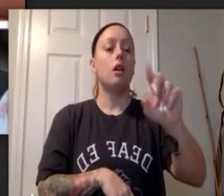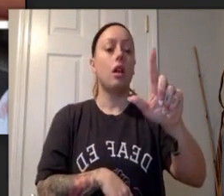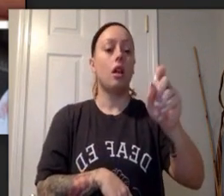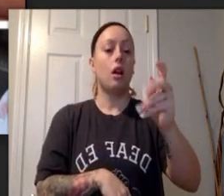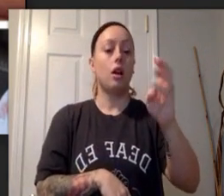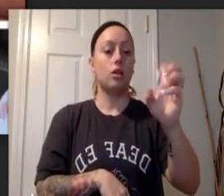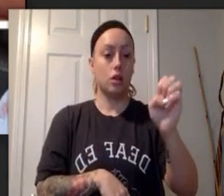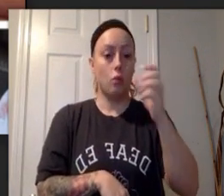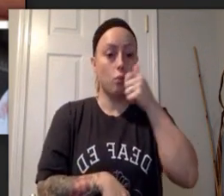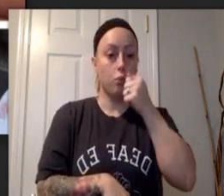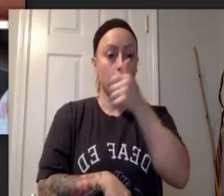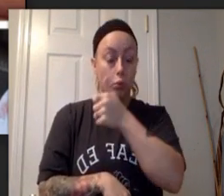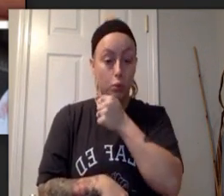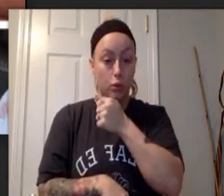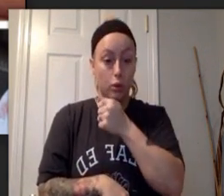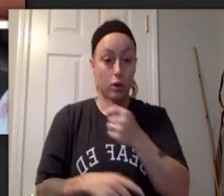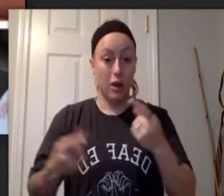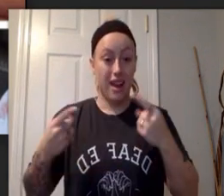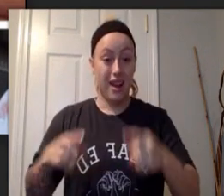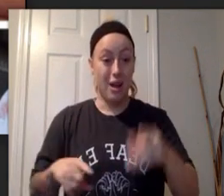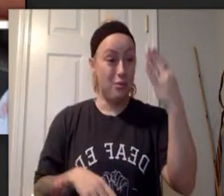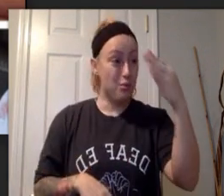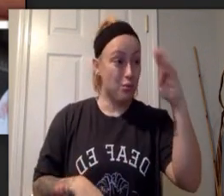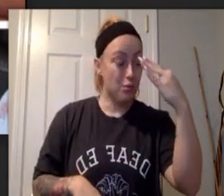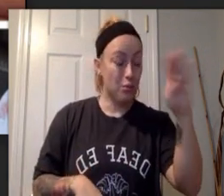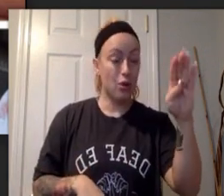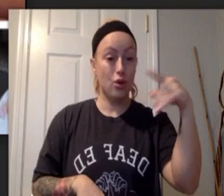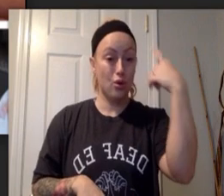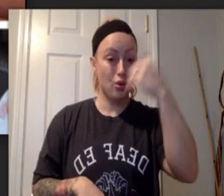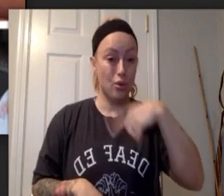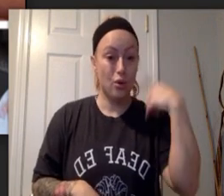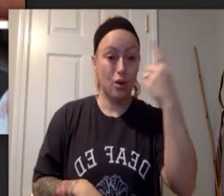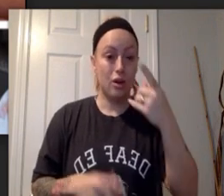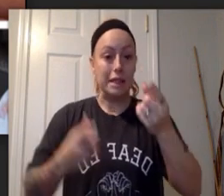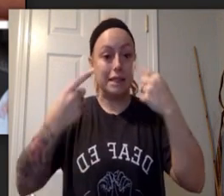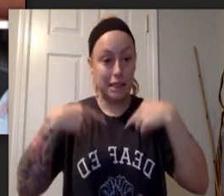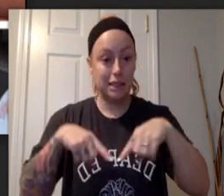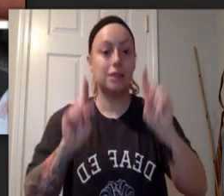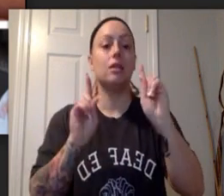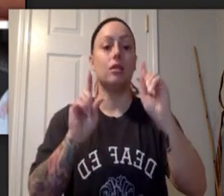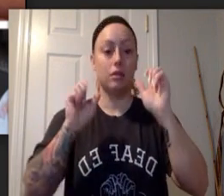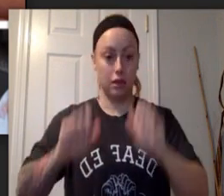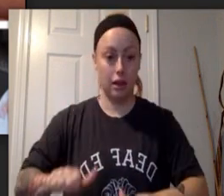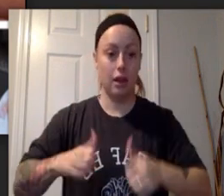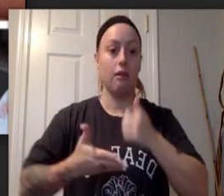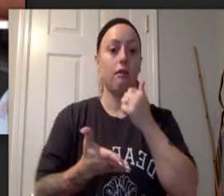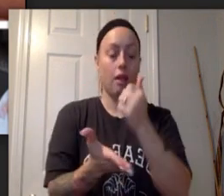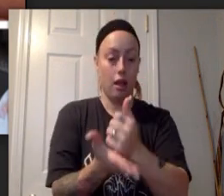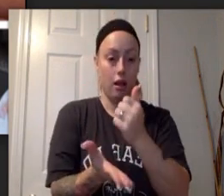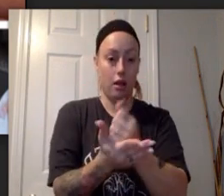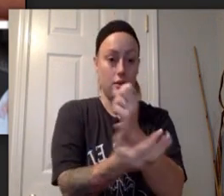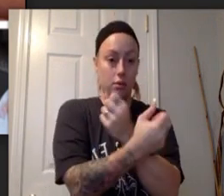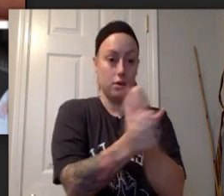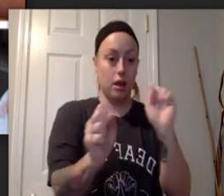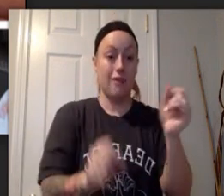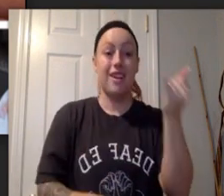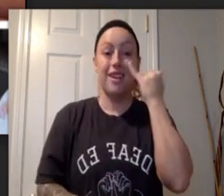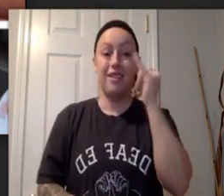and dead, and we can revive them. If they haven't had oxygen for 30 to 90 minutes, there's really not a lot we can